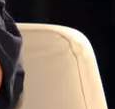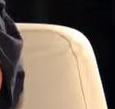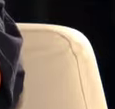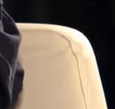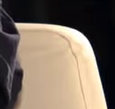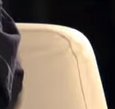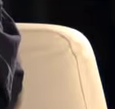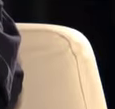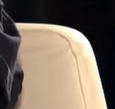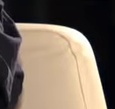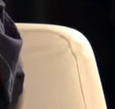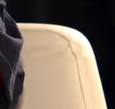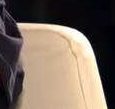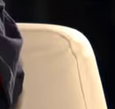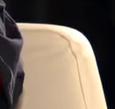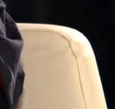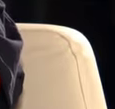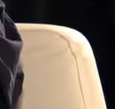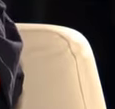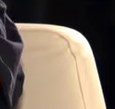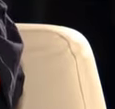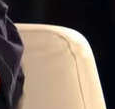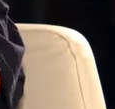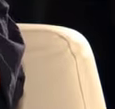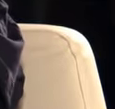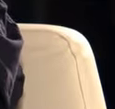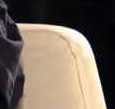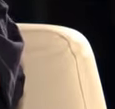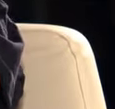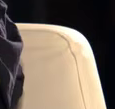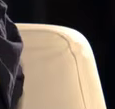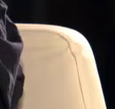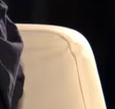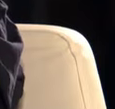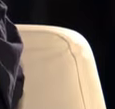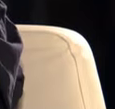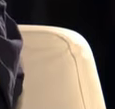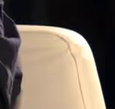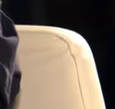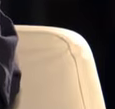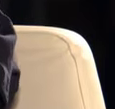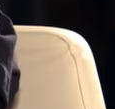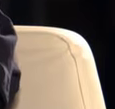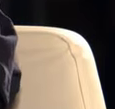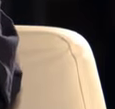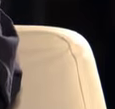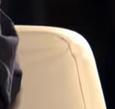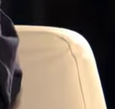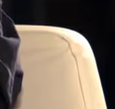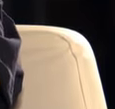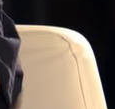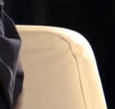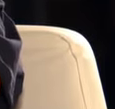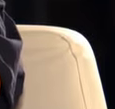that we have to work on climate justice, disaster risk and response, and biodiversity protection, because we've